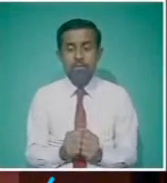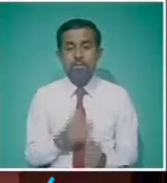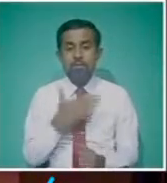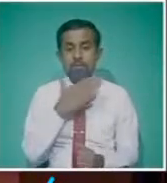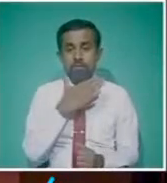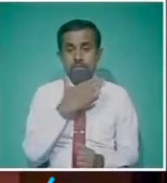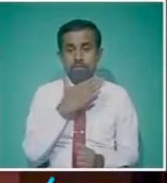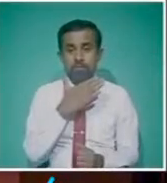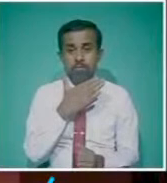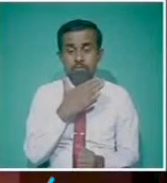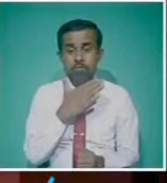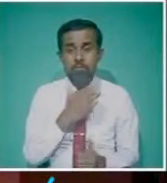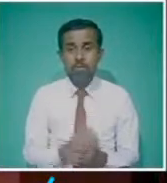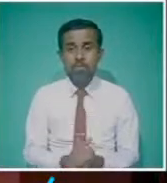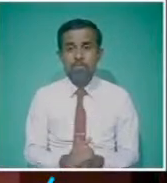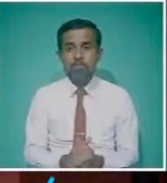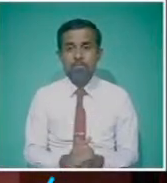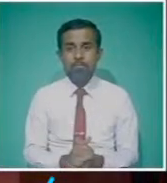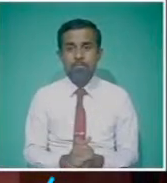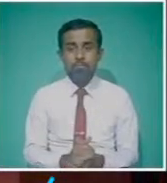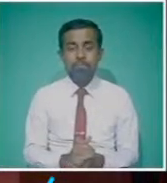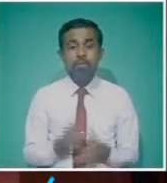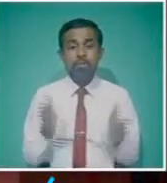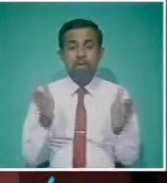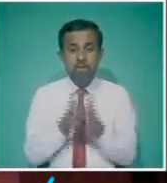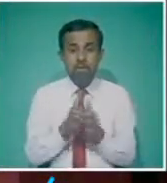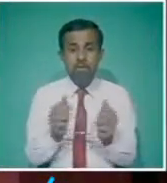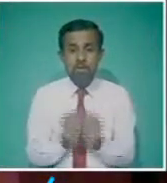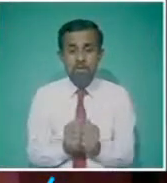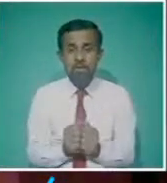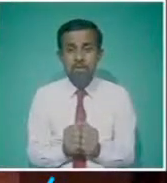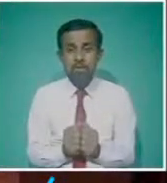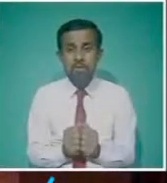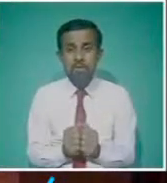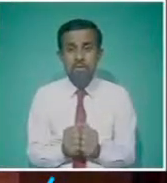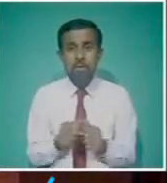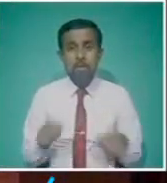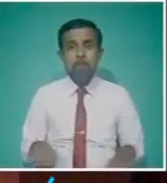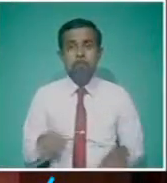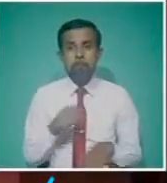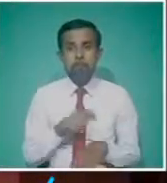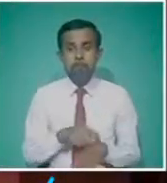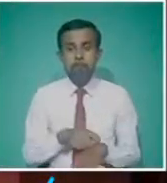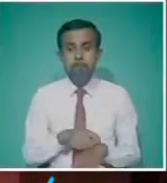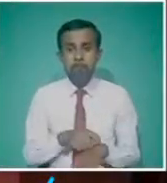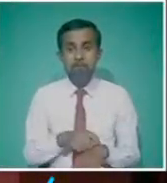juncture, please permit me to reflect on the reign of Queen Elizabeth II.